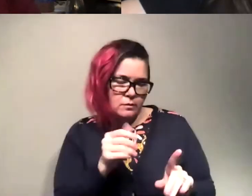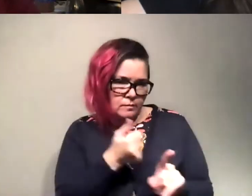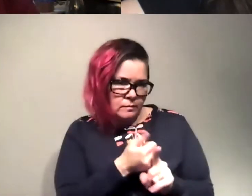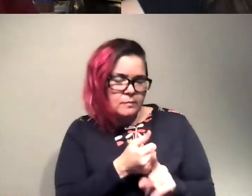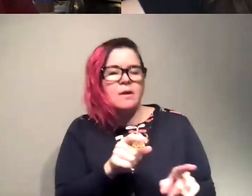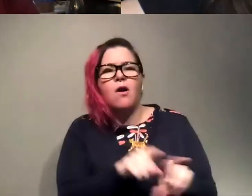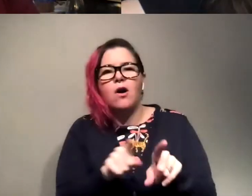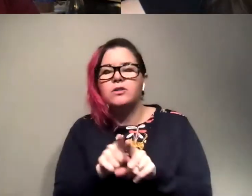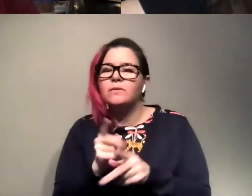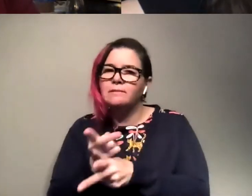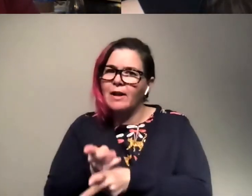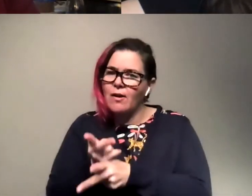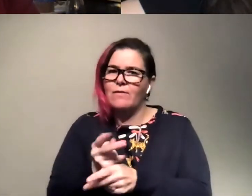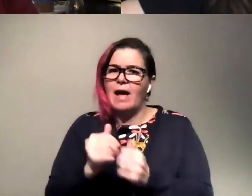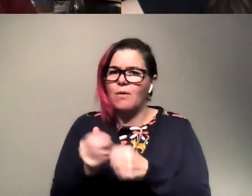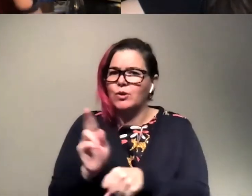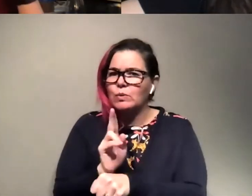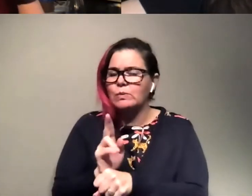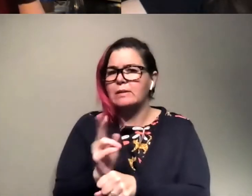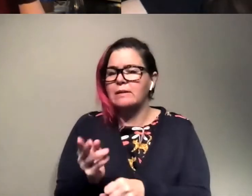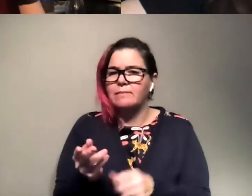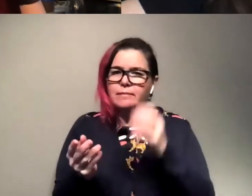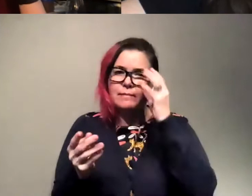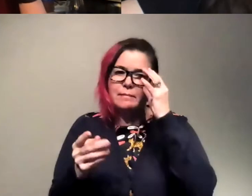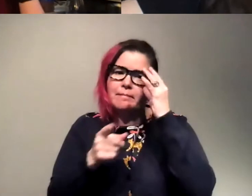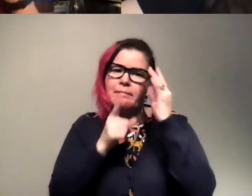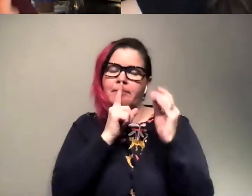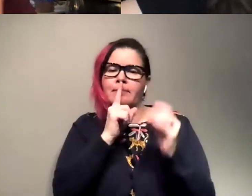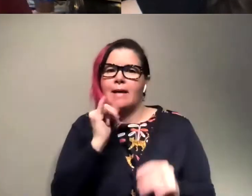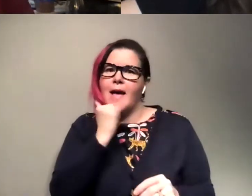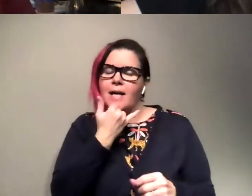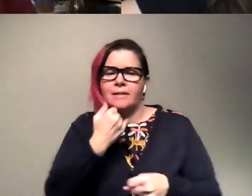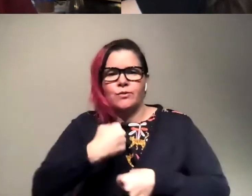have to be super careful about using them so that we don't accidentally create